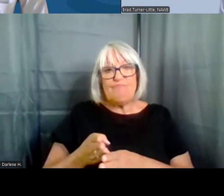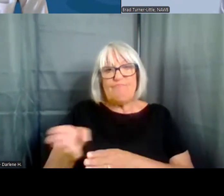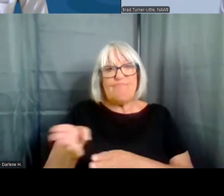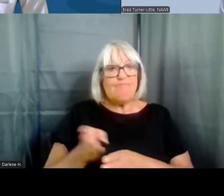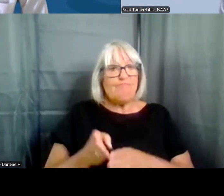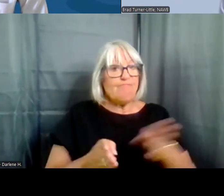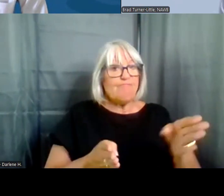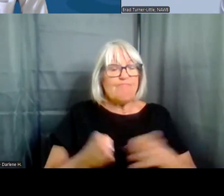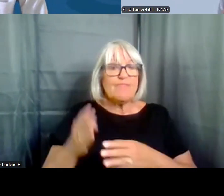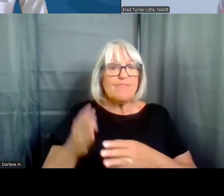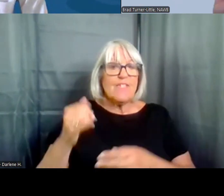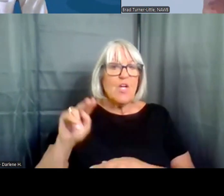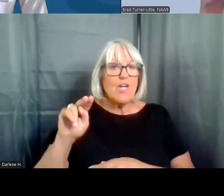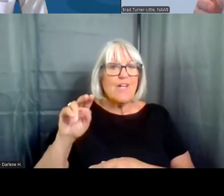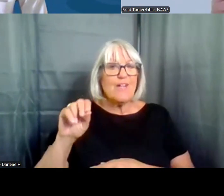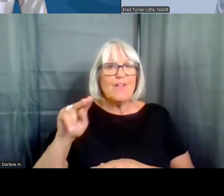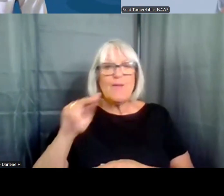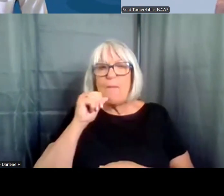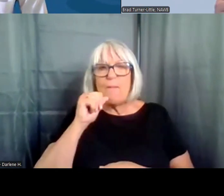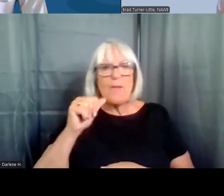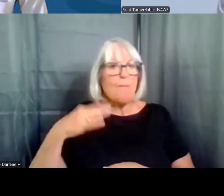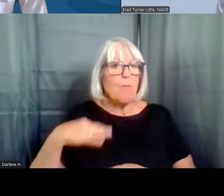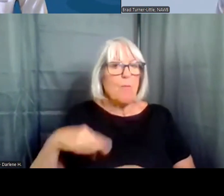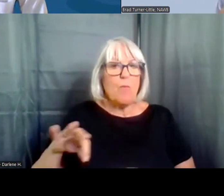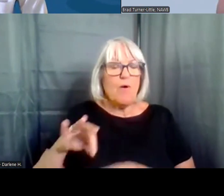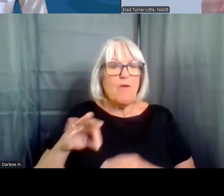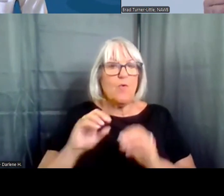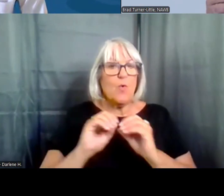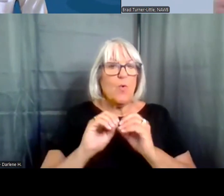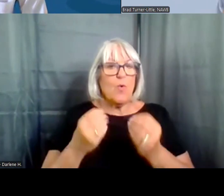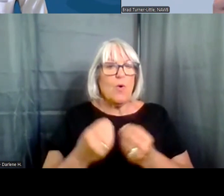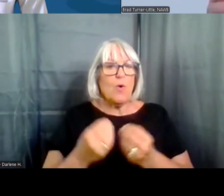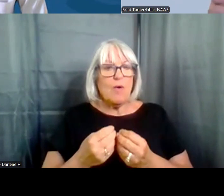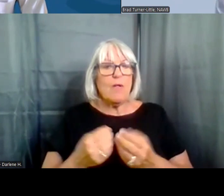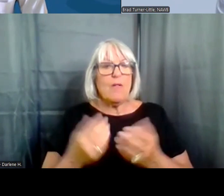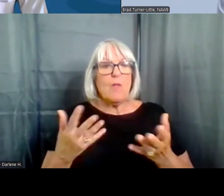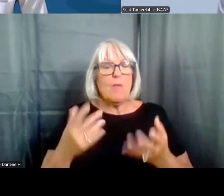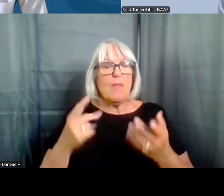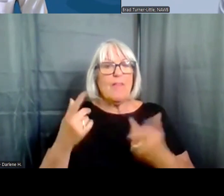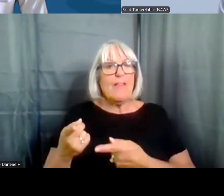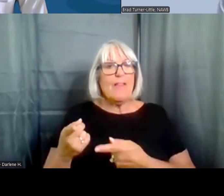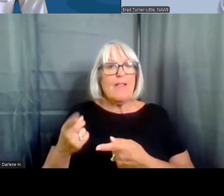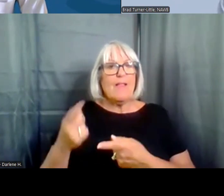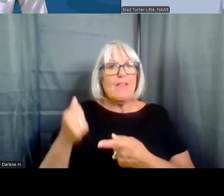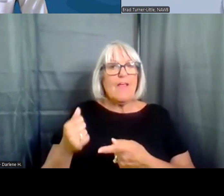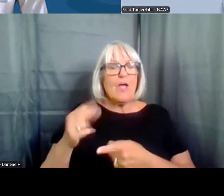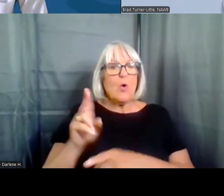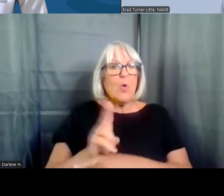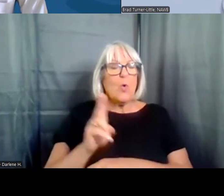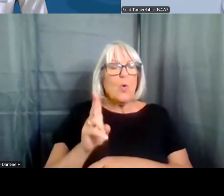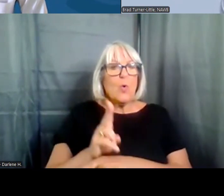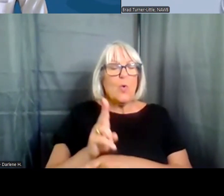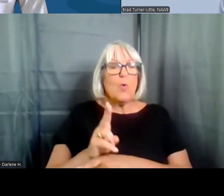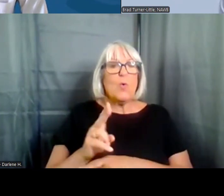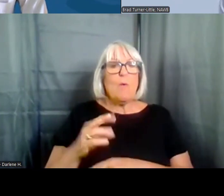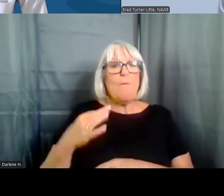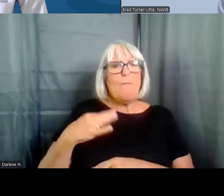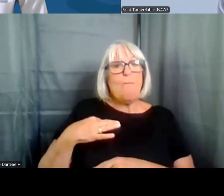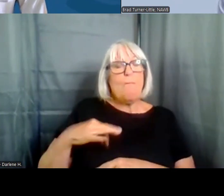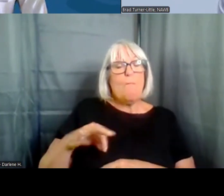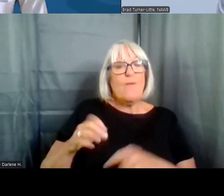organizations, which allows them then to pursue philanthropic investment, corporate foundation